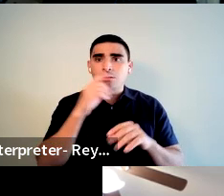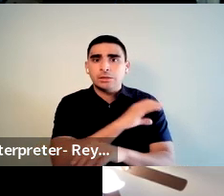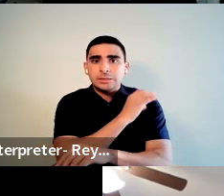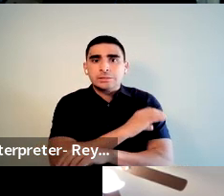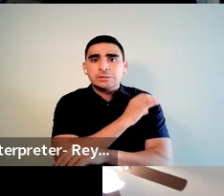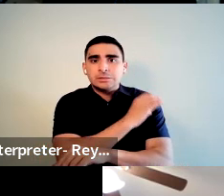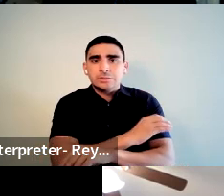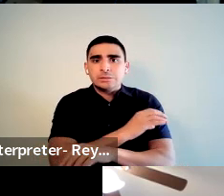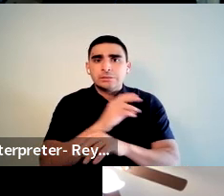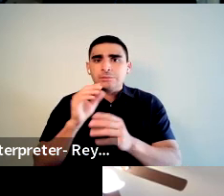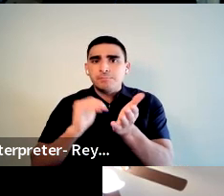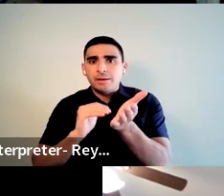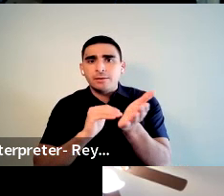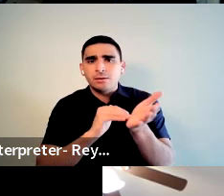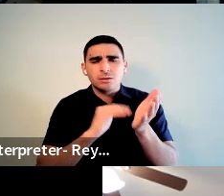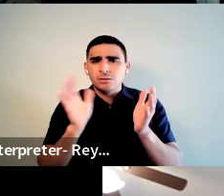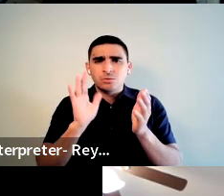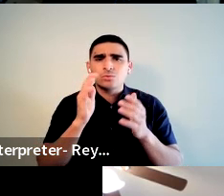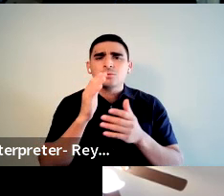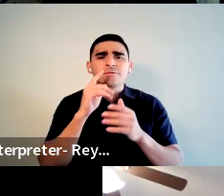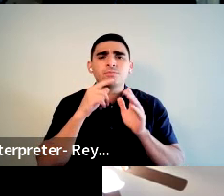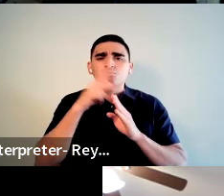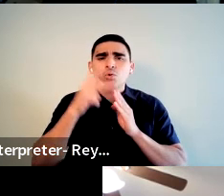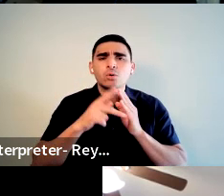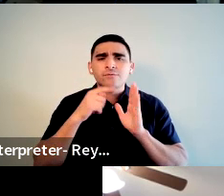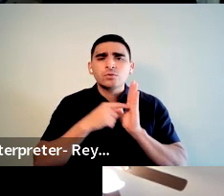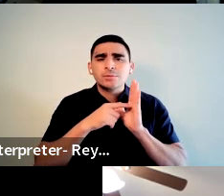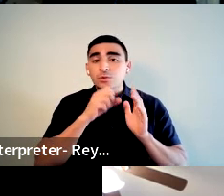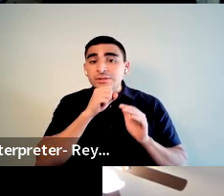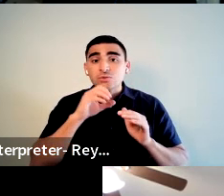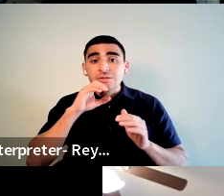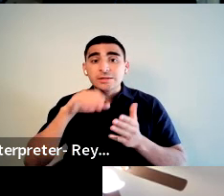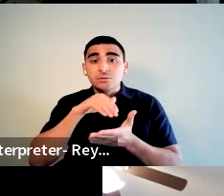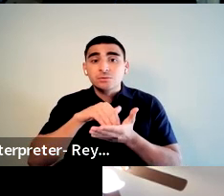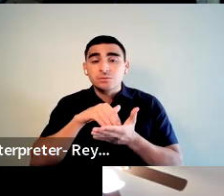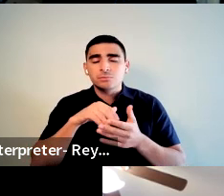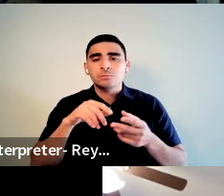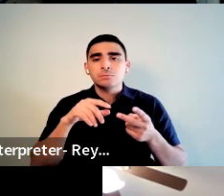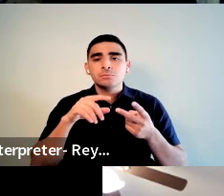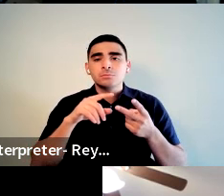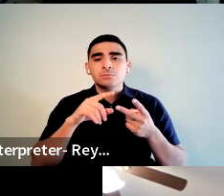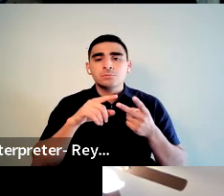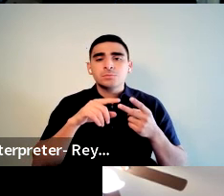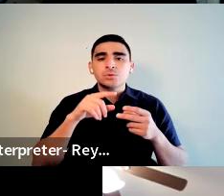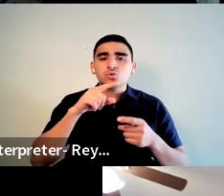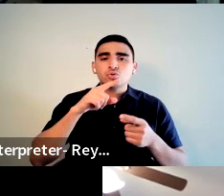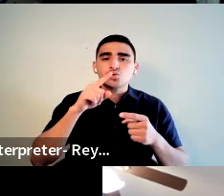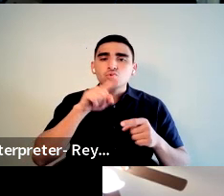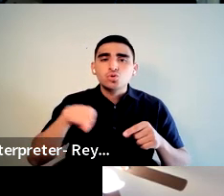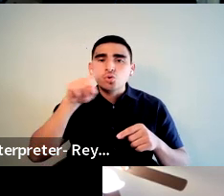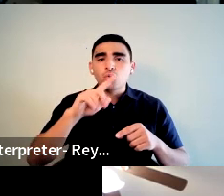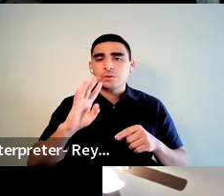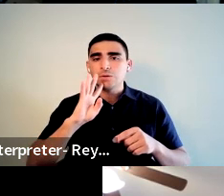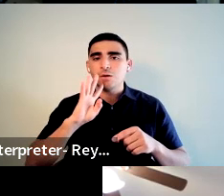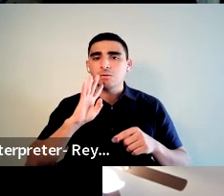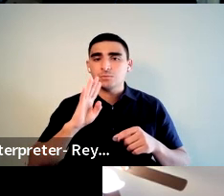about these programs like Circle Talk or the Senior Center. That's a national program for people to tap into. I think we